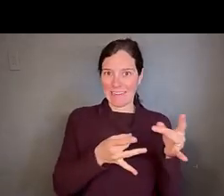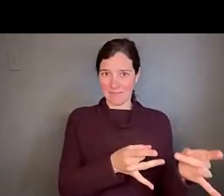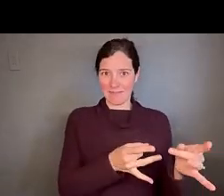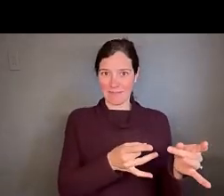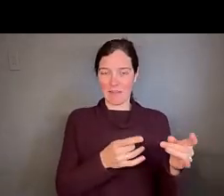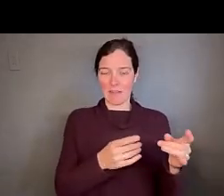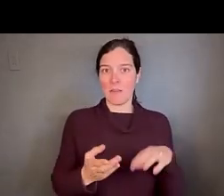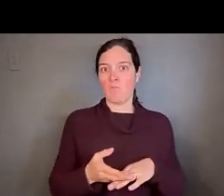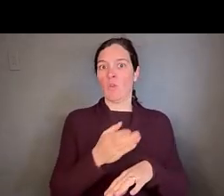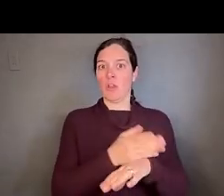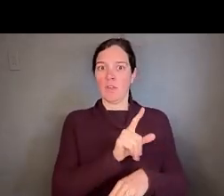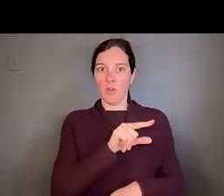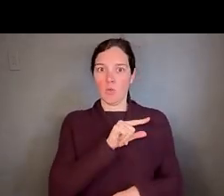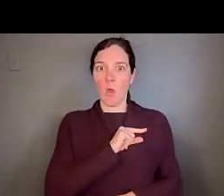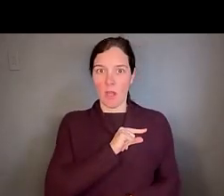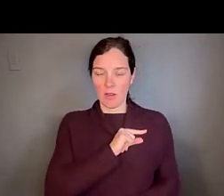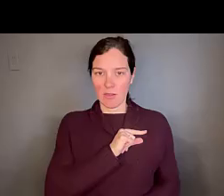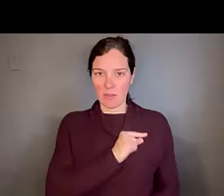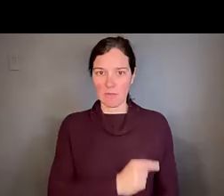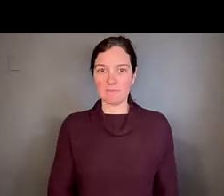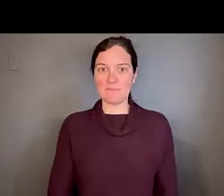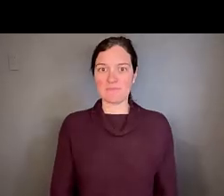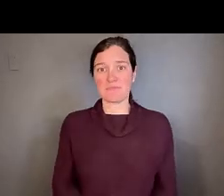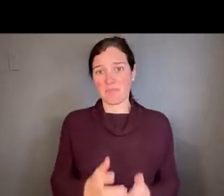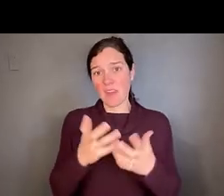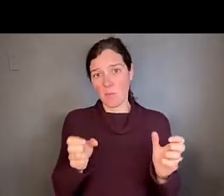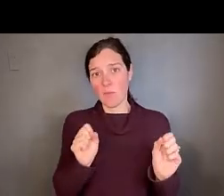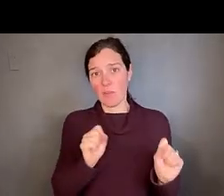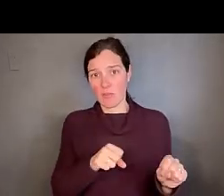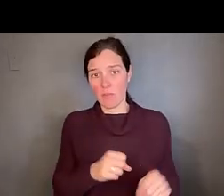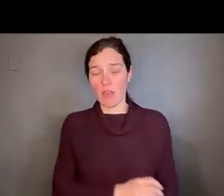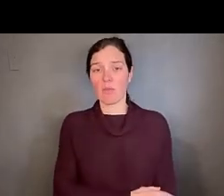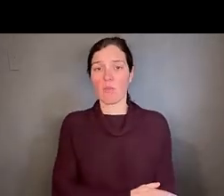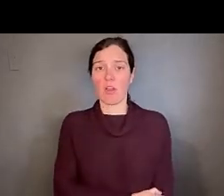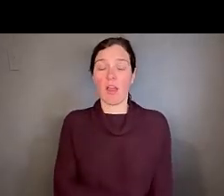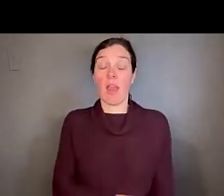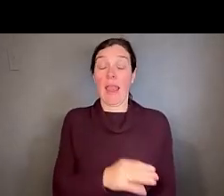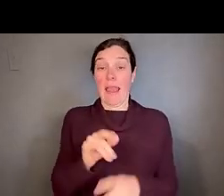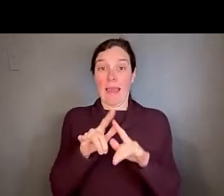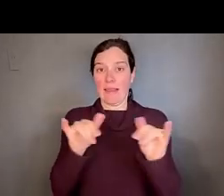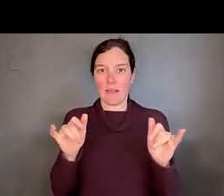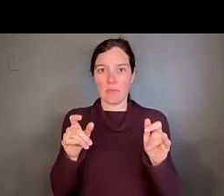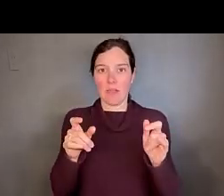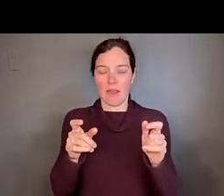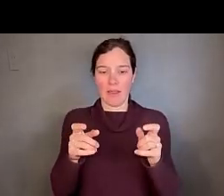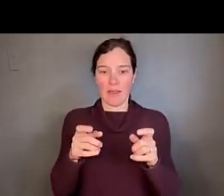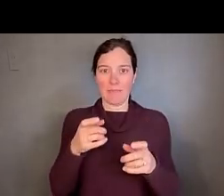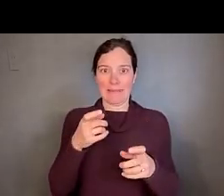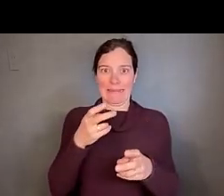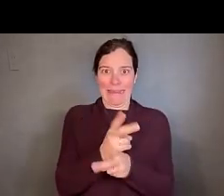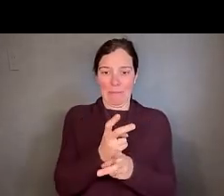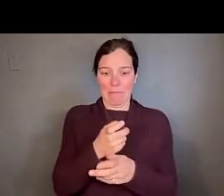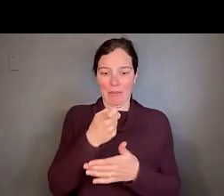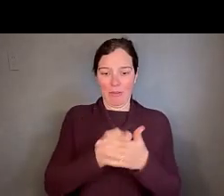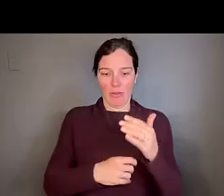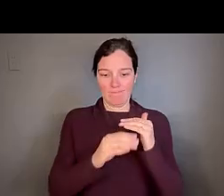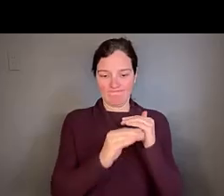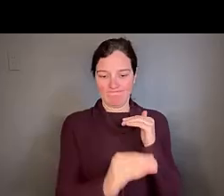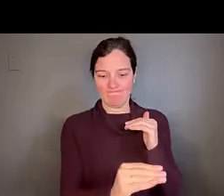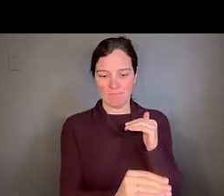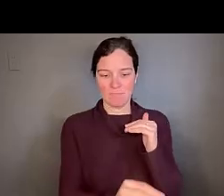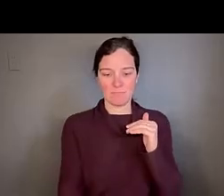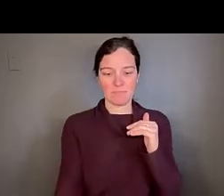up quality as much as we can, and all the while controlling costs. And I